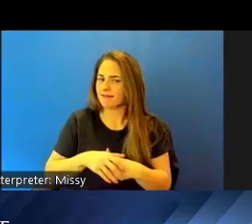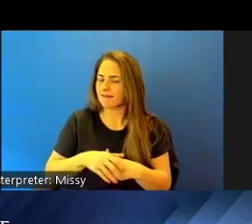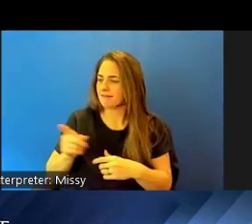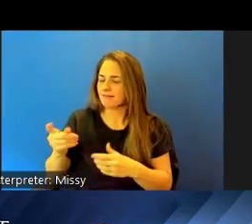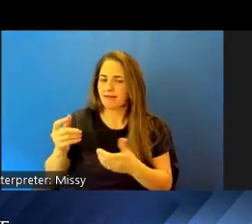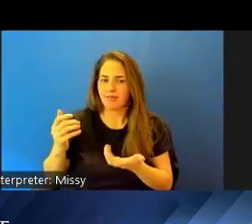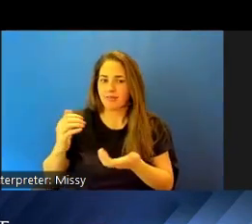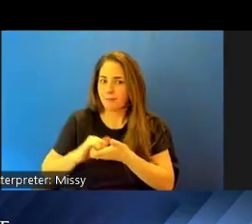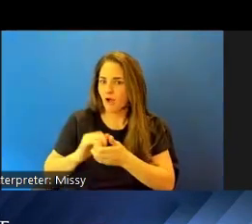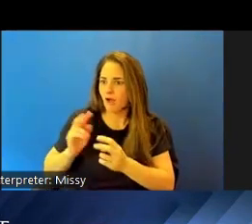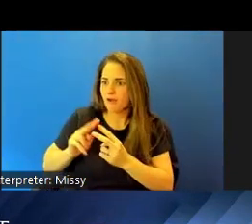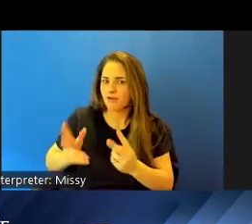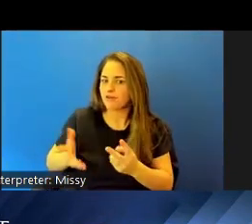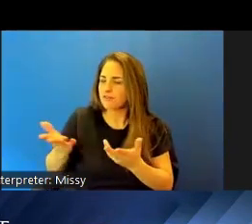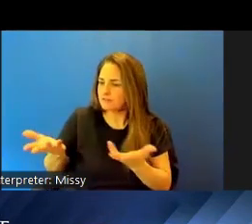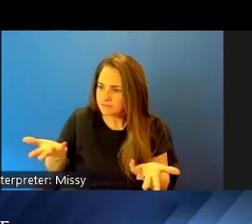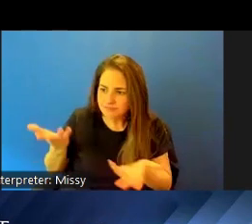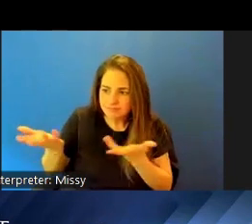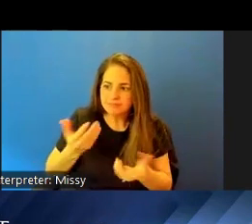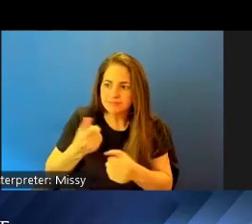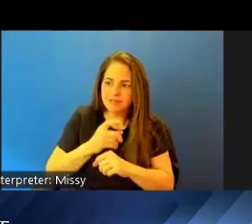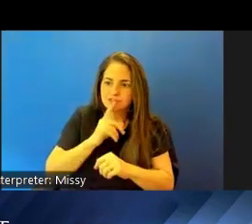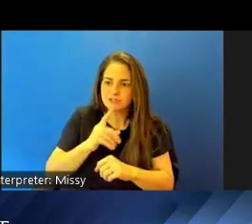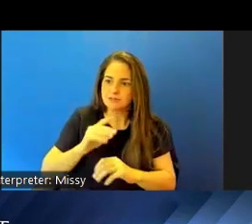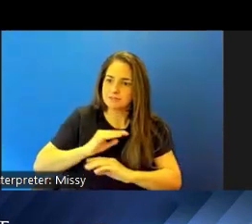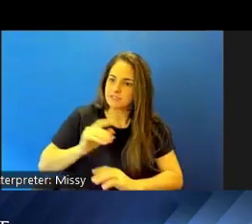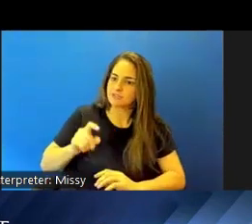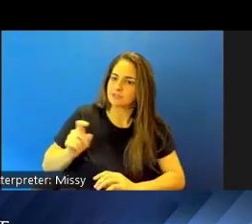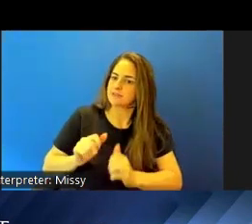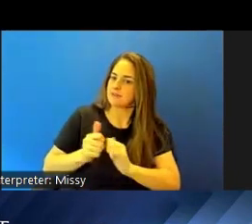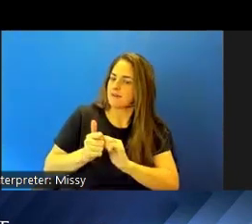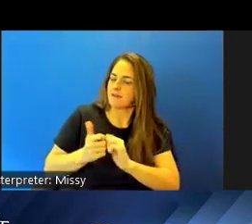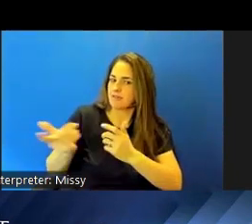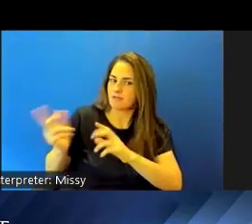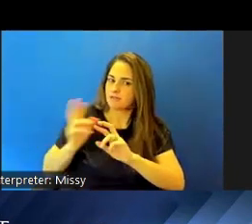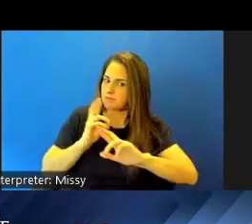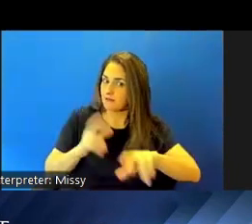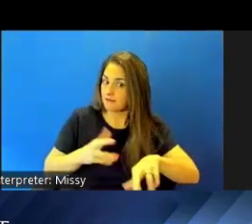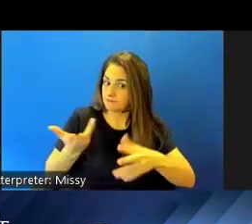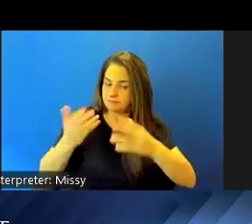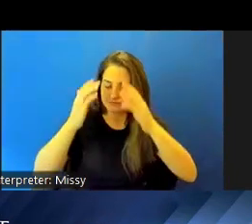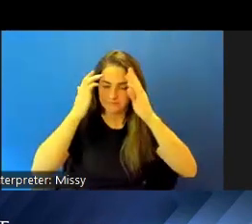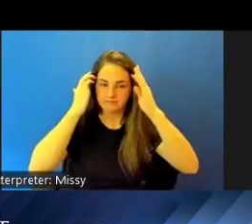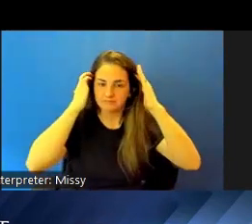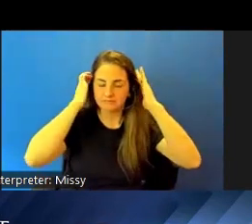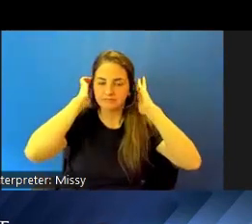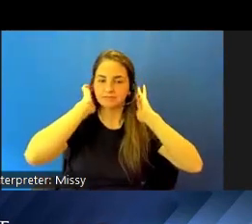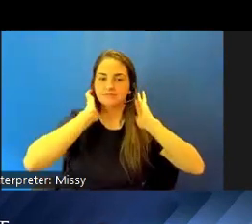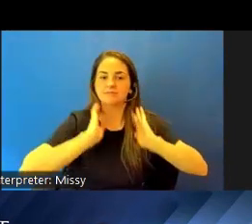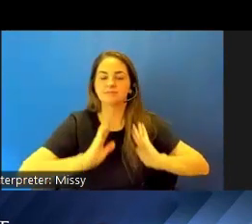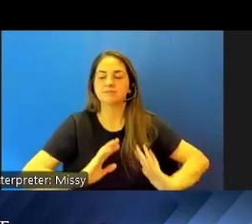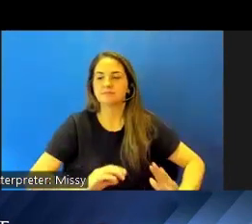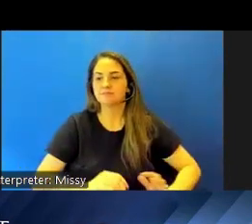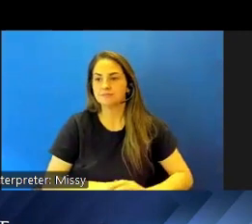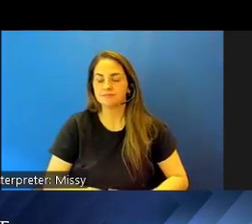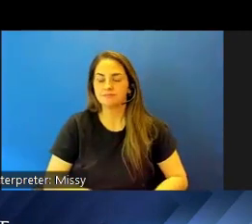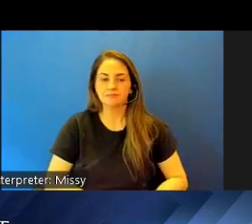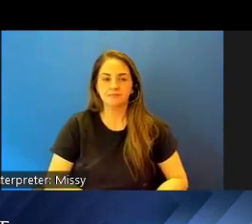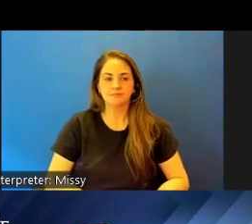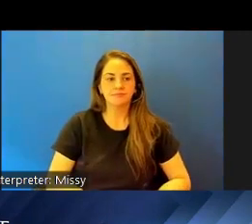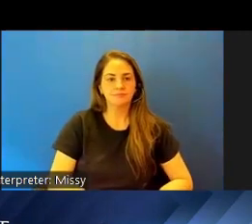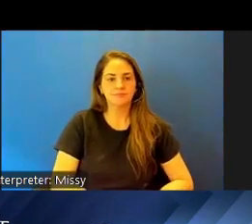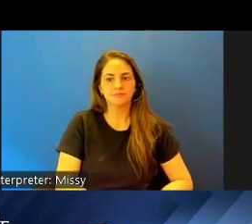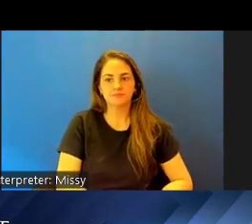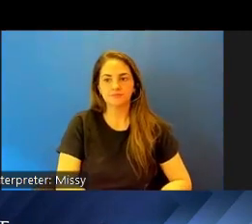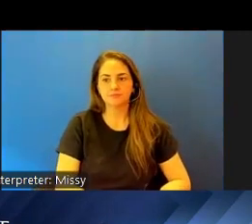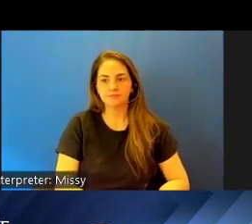partner and work through it to make sure it's meeting your needs. All right, so on the next one, I'm trying to think